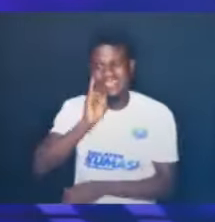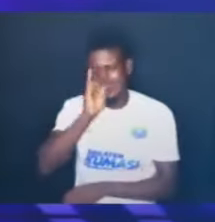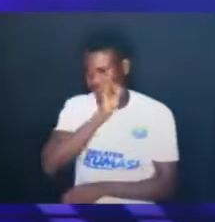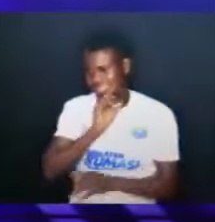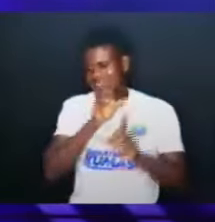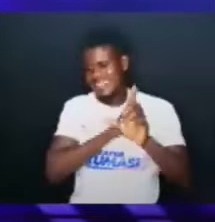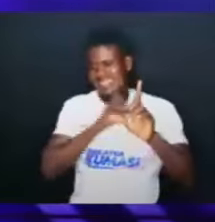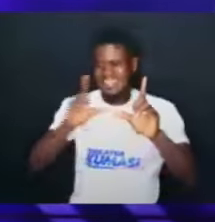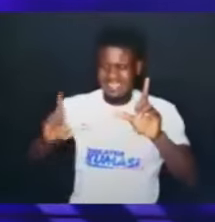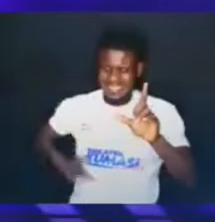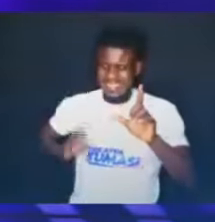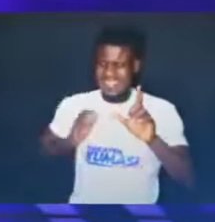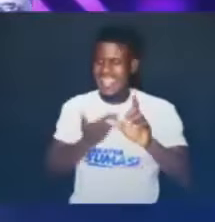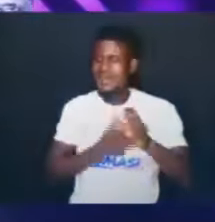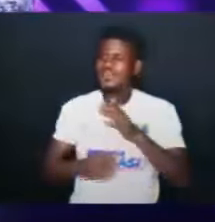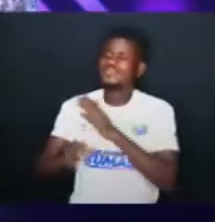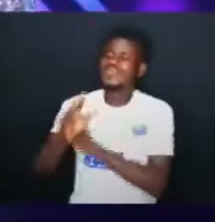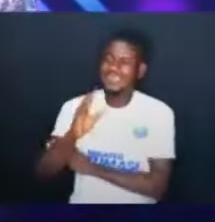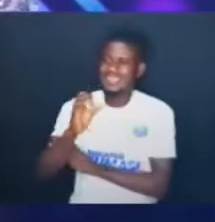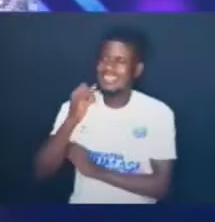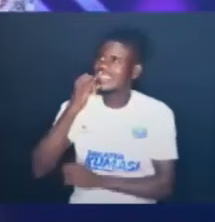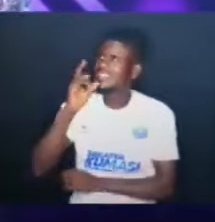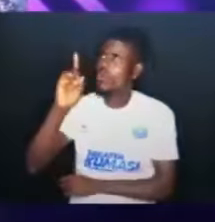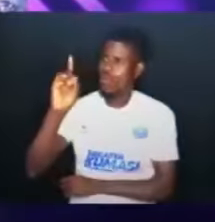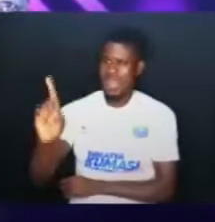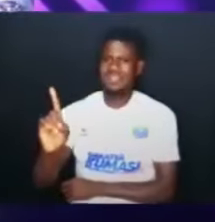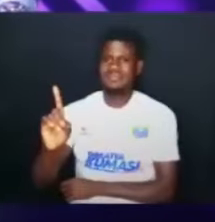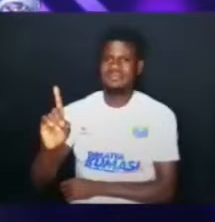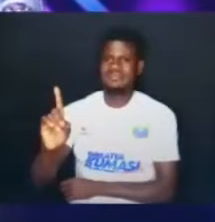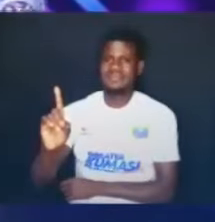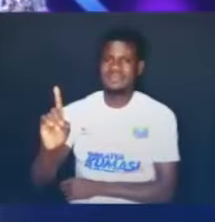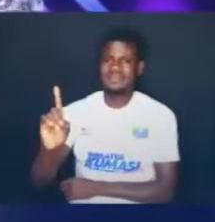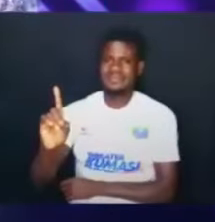the Lord is one. Yesu guase no say.